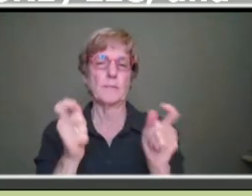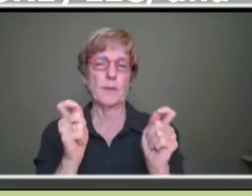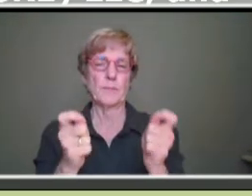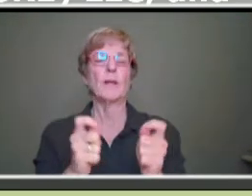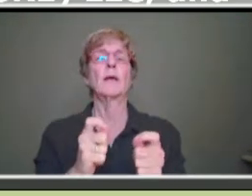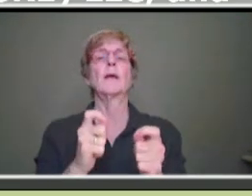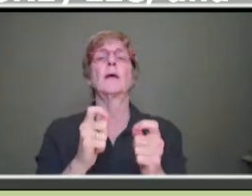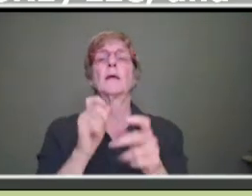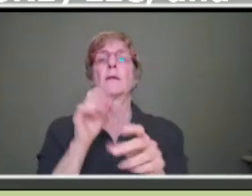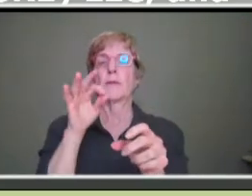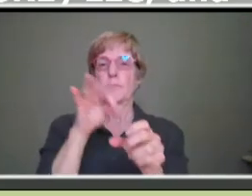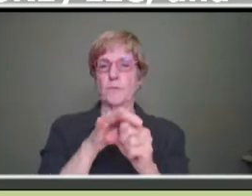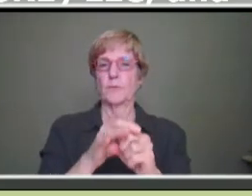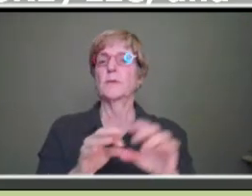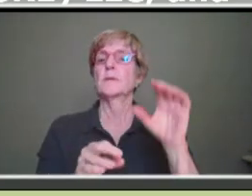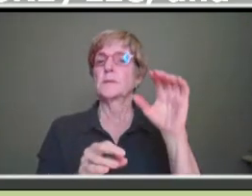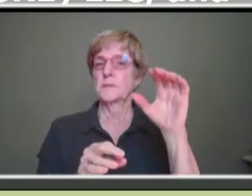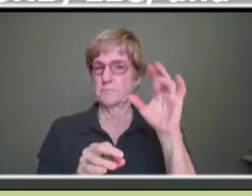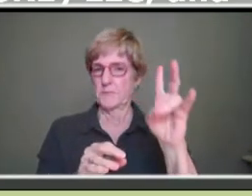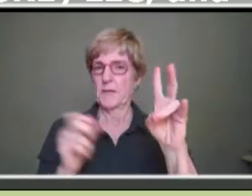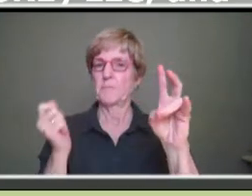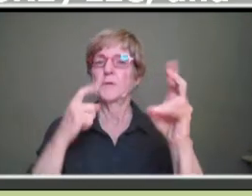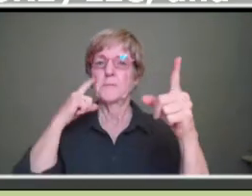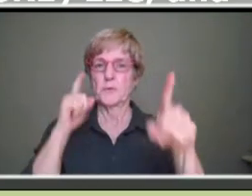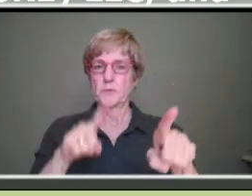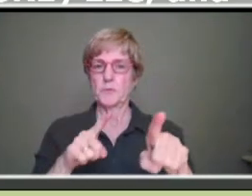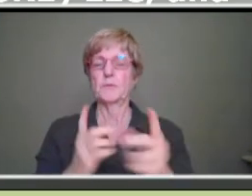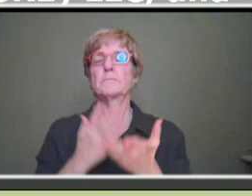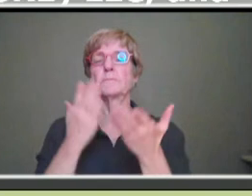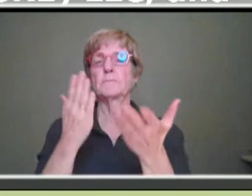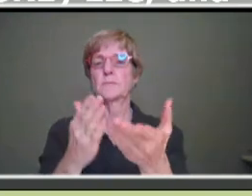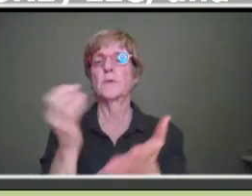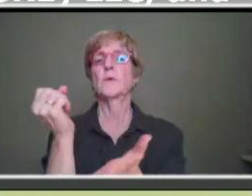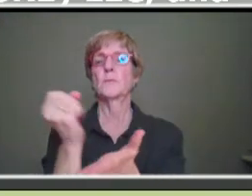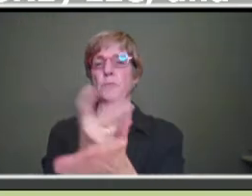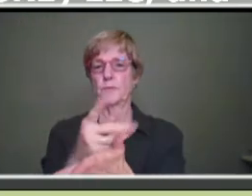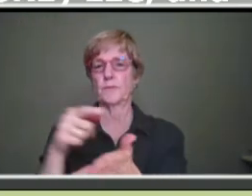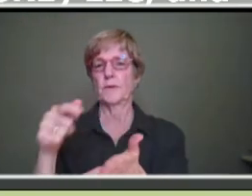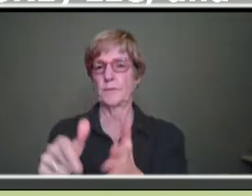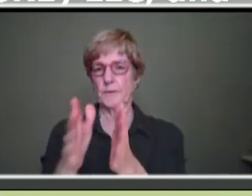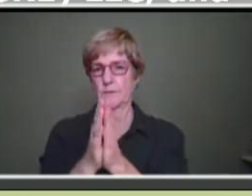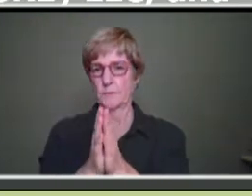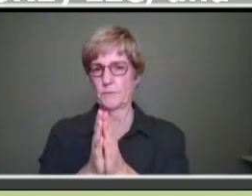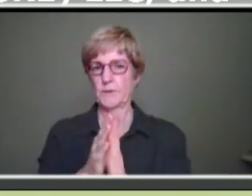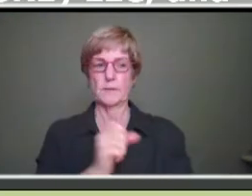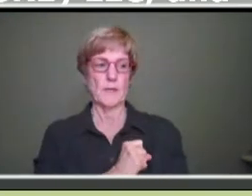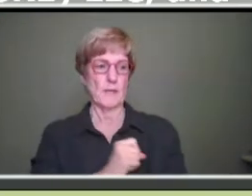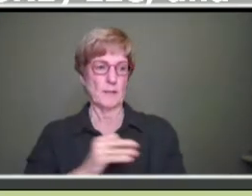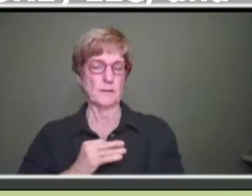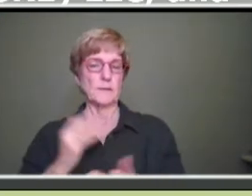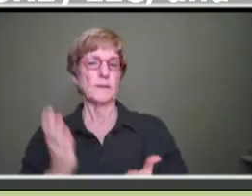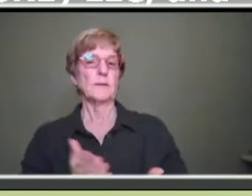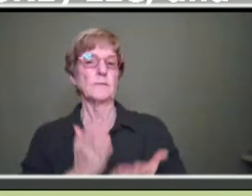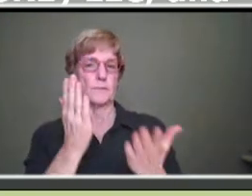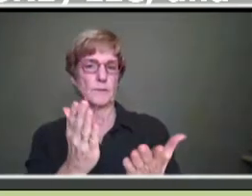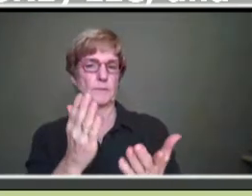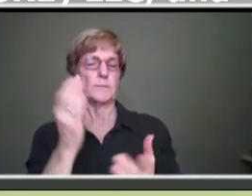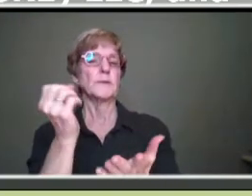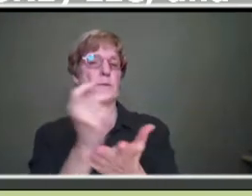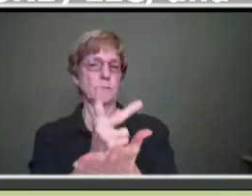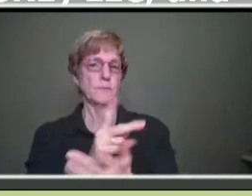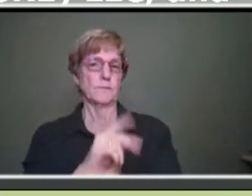is seven on to nothing to recommend approval of this petition and staff recommends approval of this petition